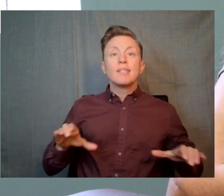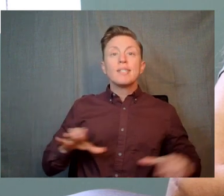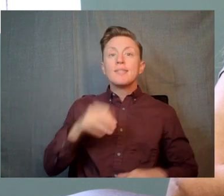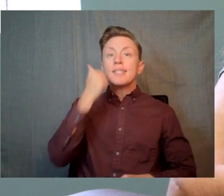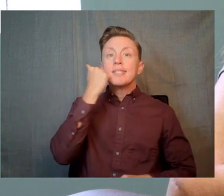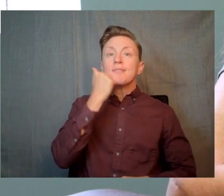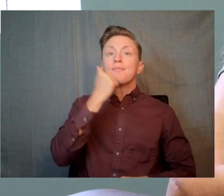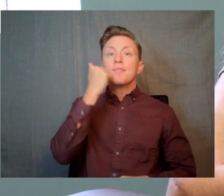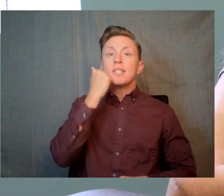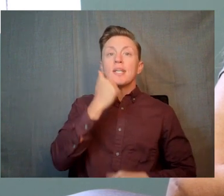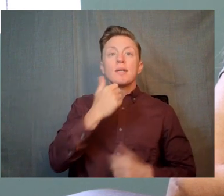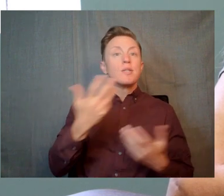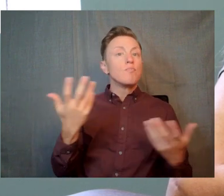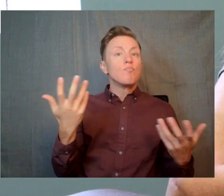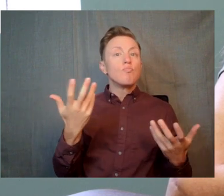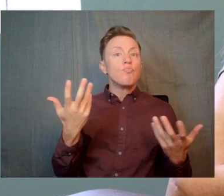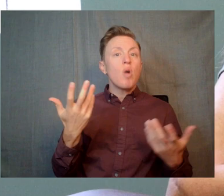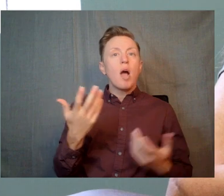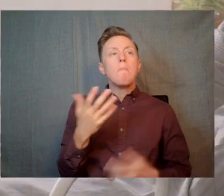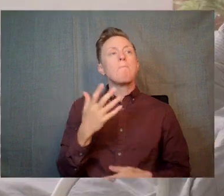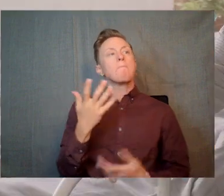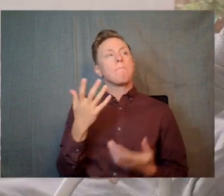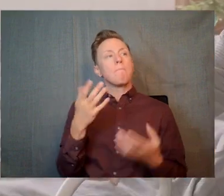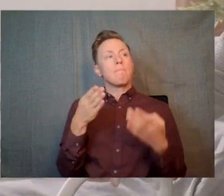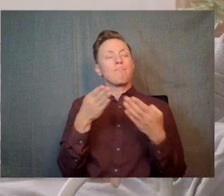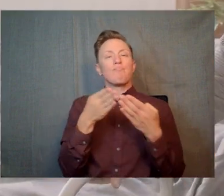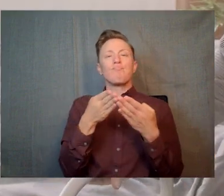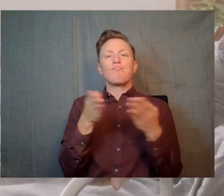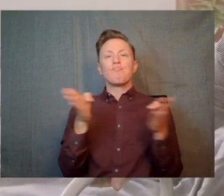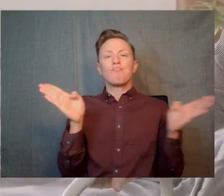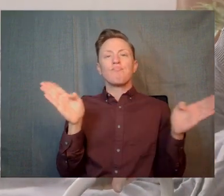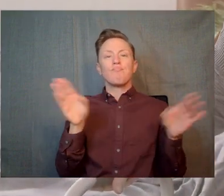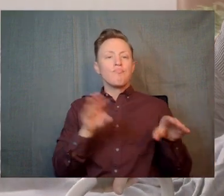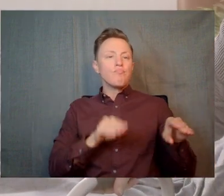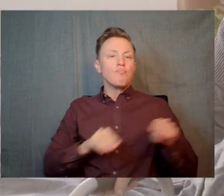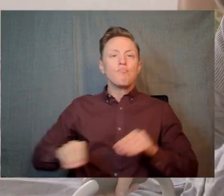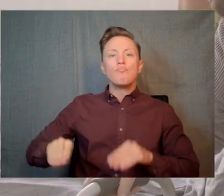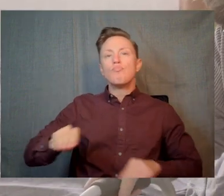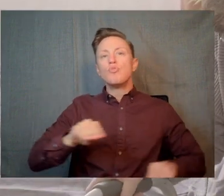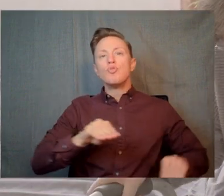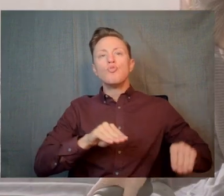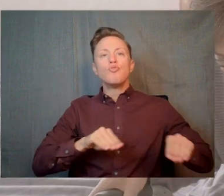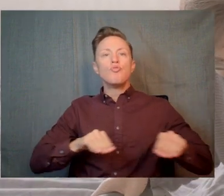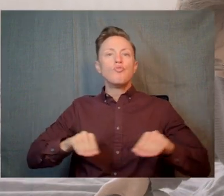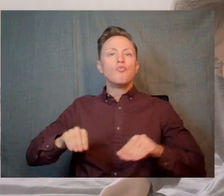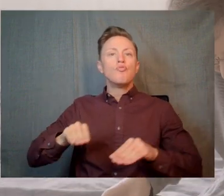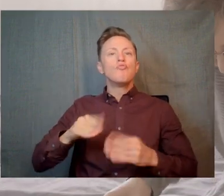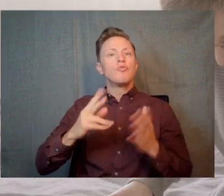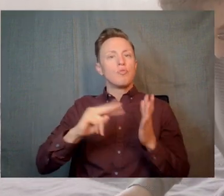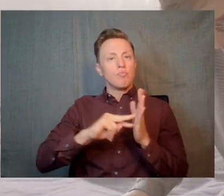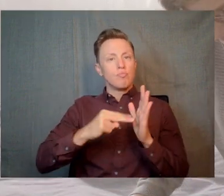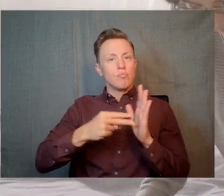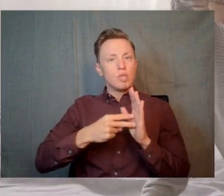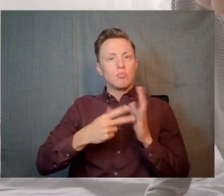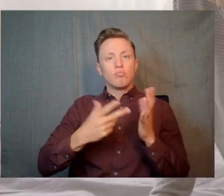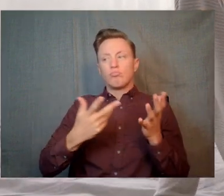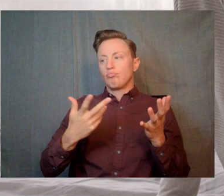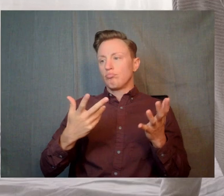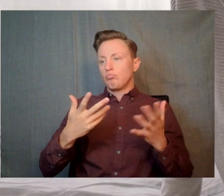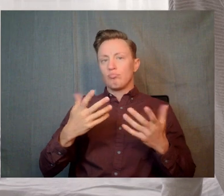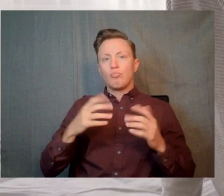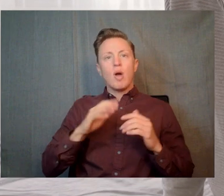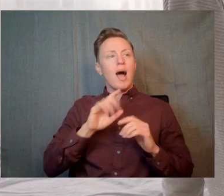activities of daily living include your general mobility, meaning your ability